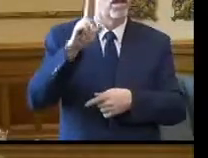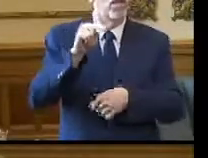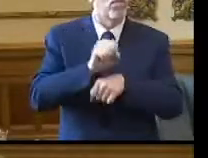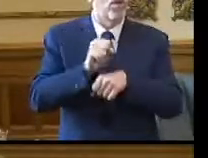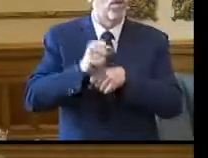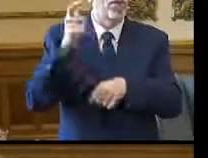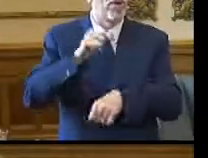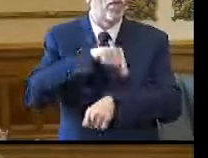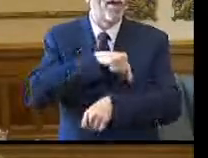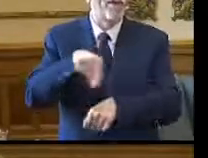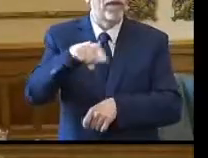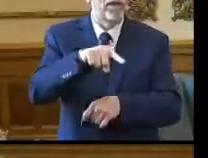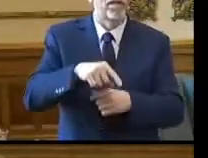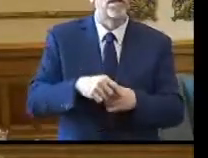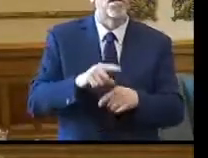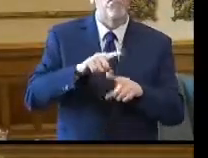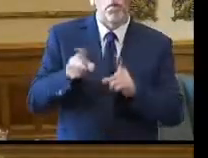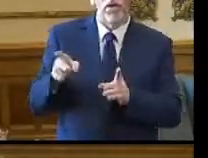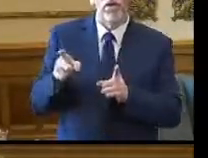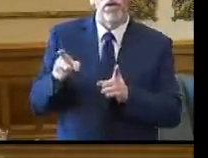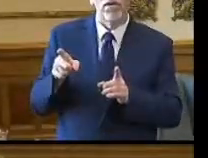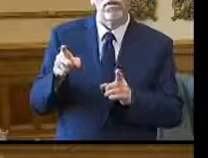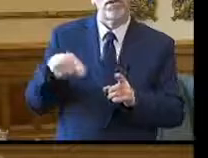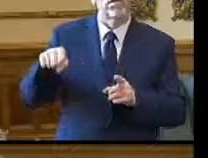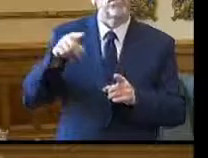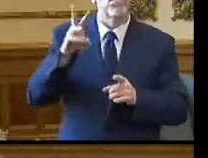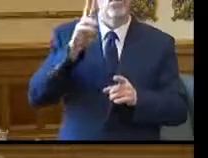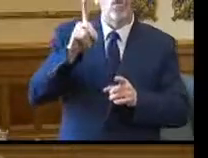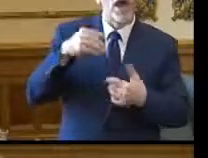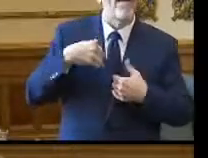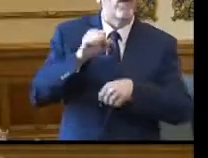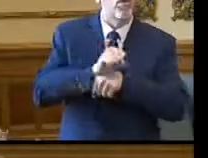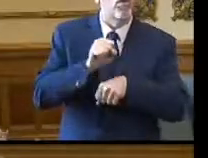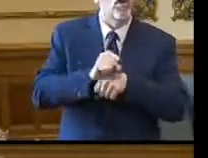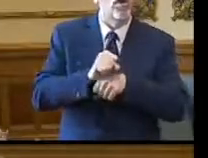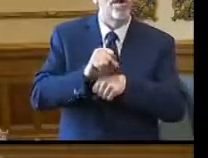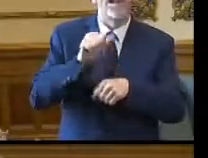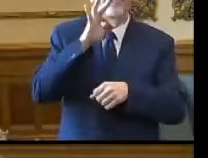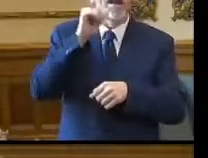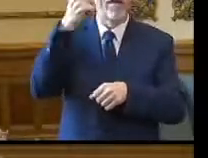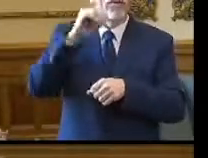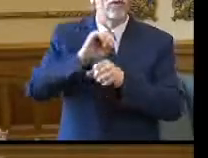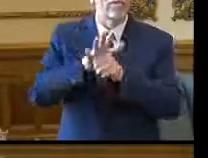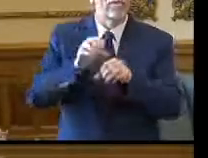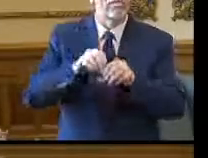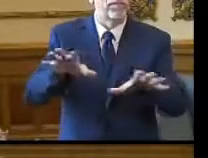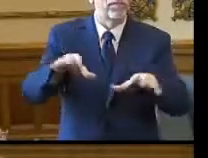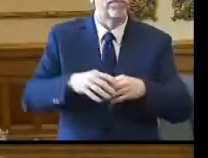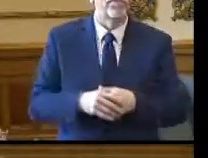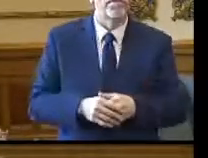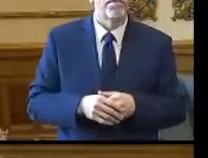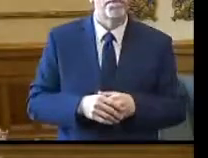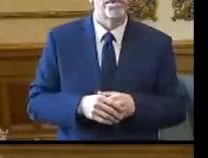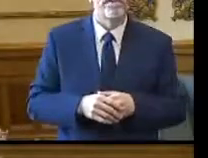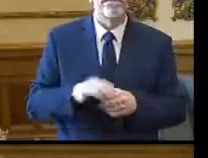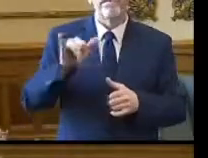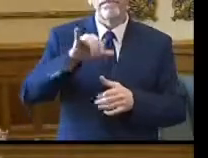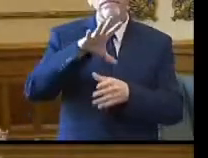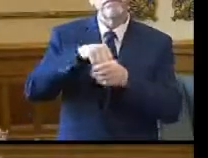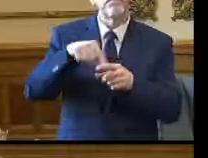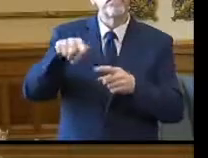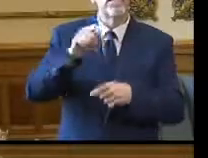insurance benefits, but who would be working but for COVID-19. This group includes those